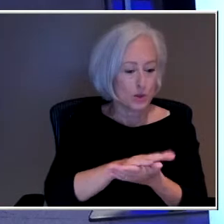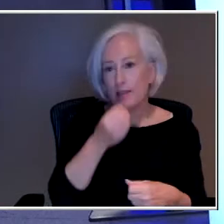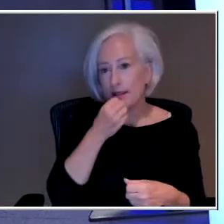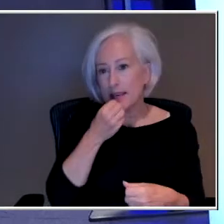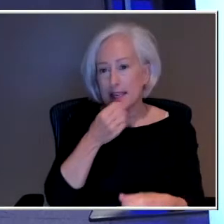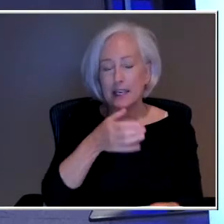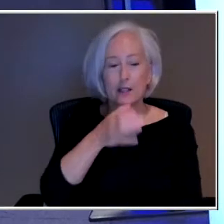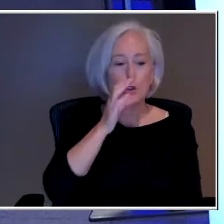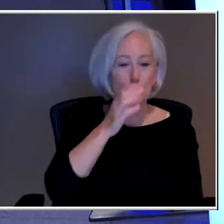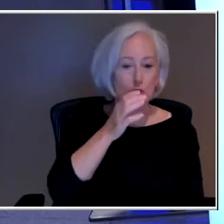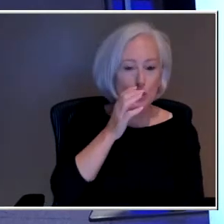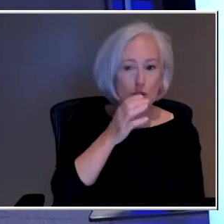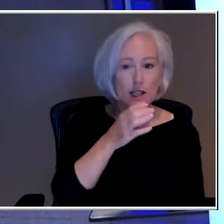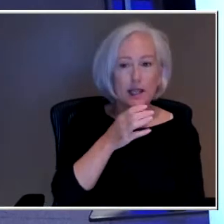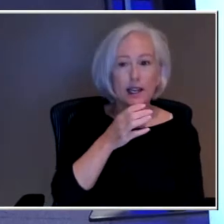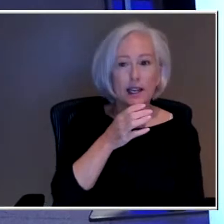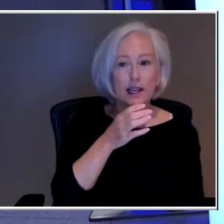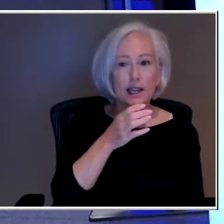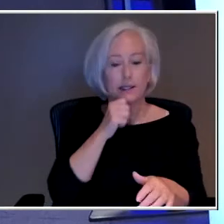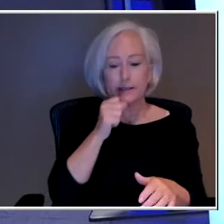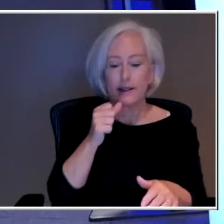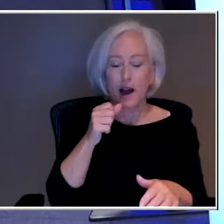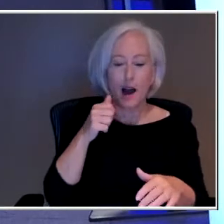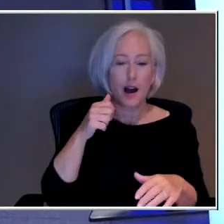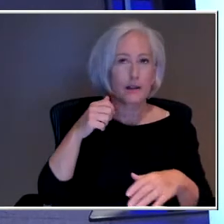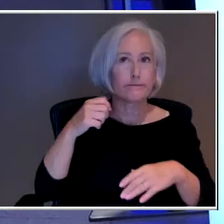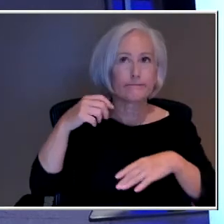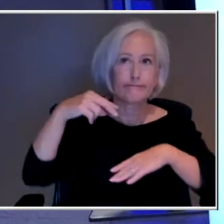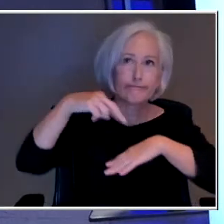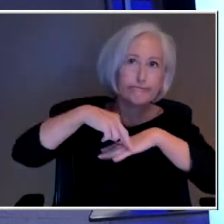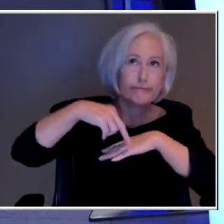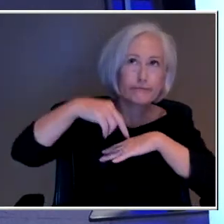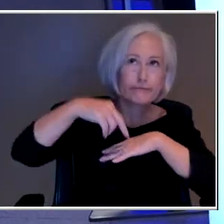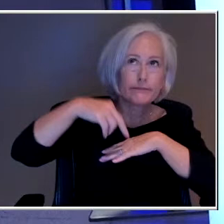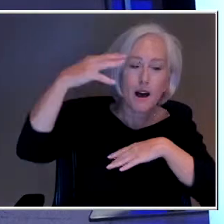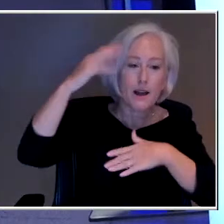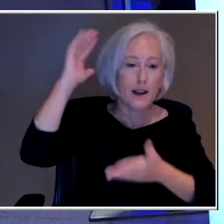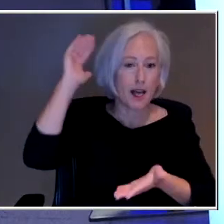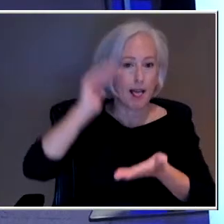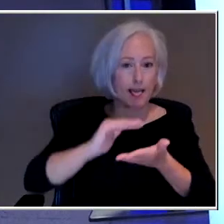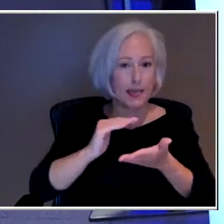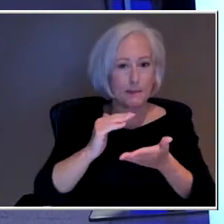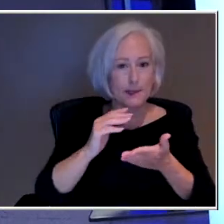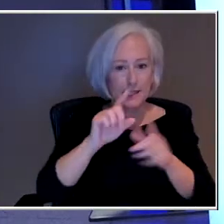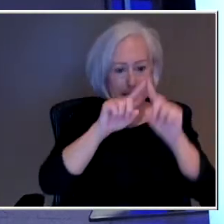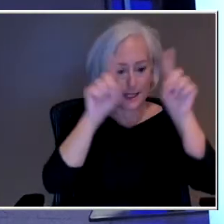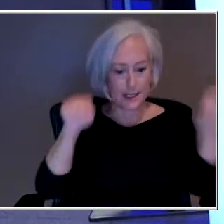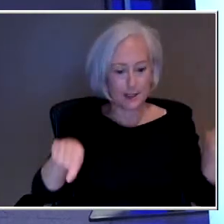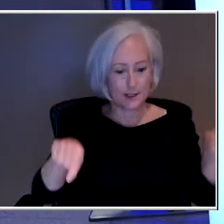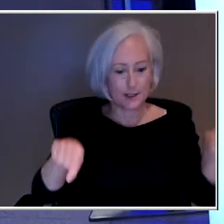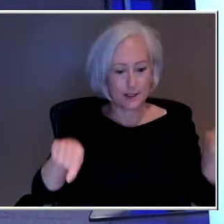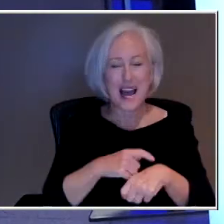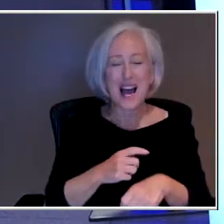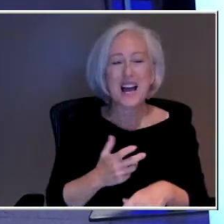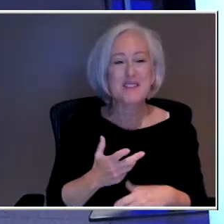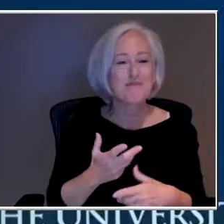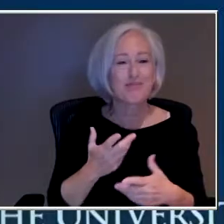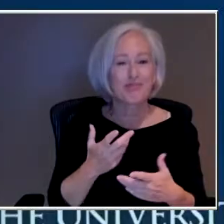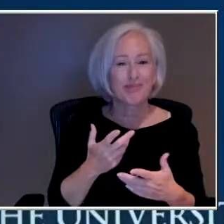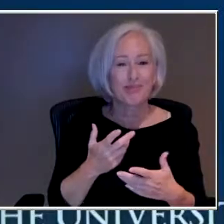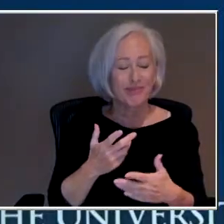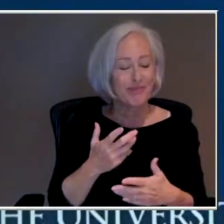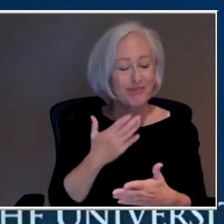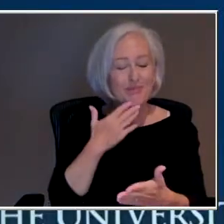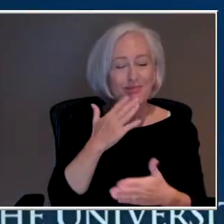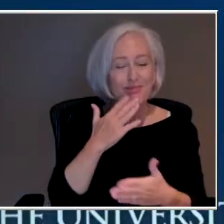the sun, avoiding bright light, screen time? All good things. All good things. Okay. All good things. I all check, good check, things. check. Yes. Okay. I think the biggest issue